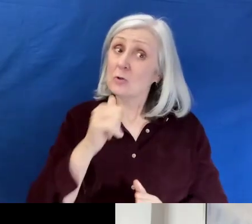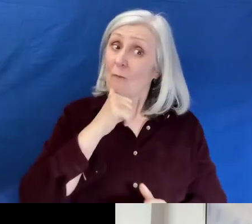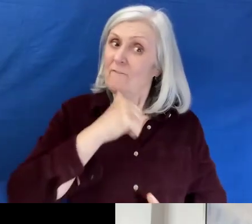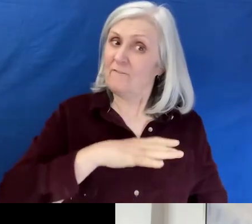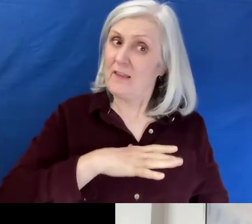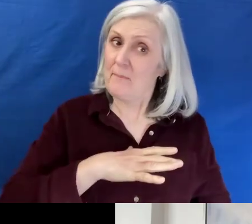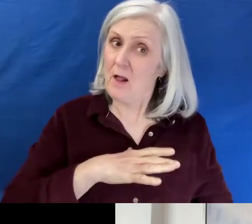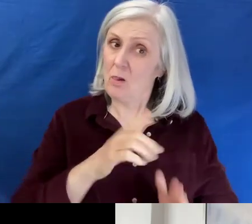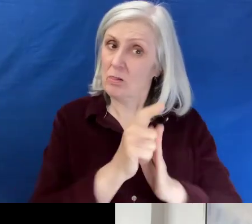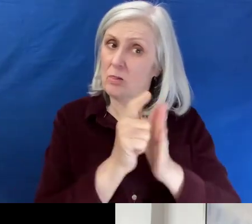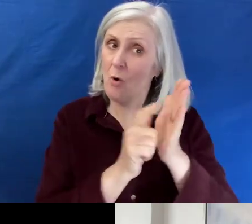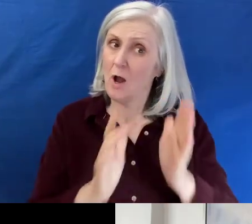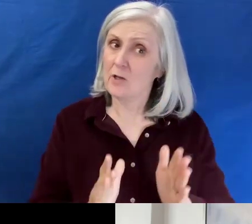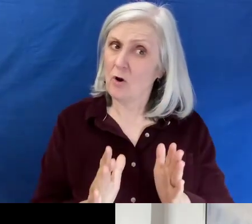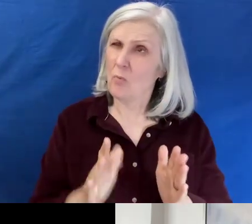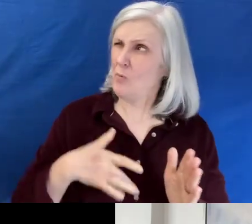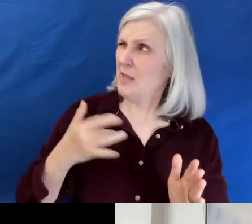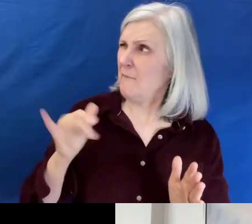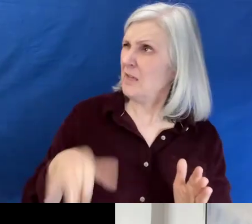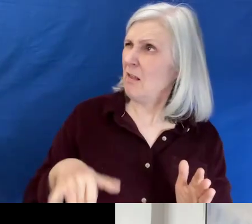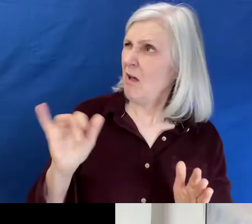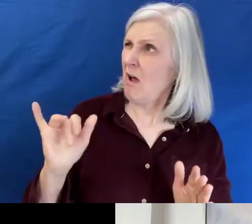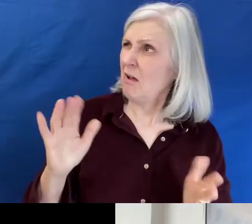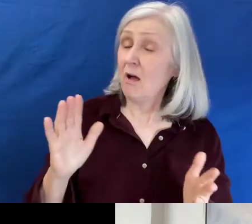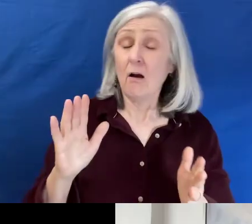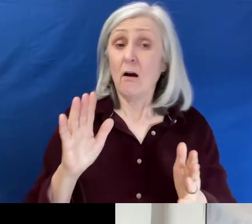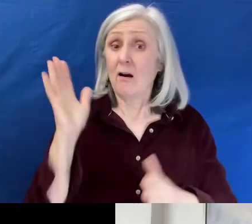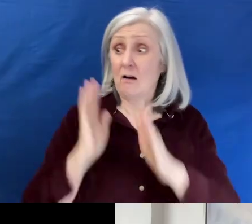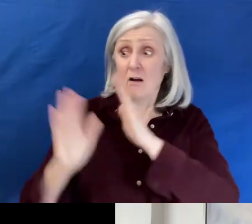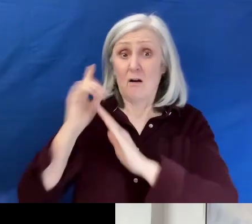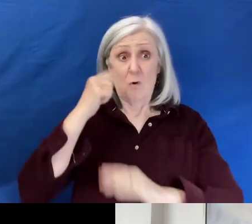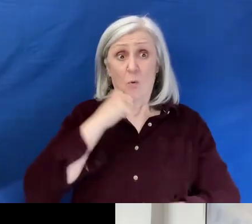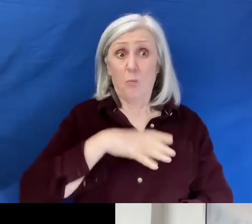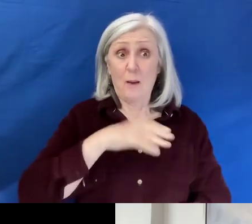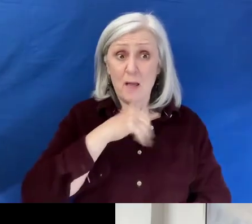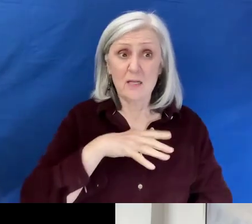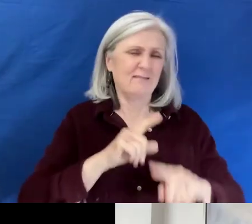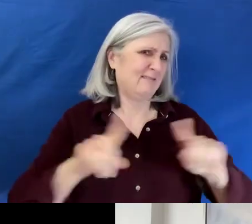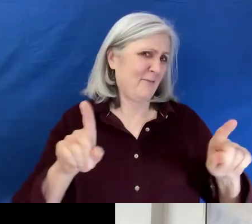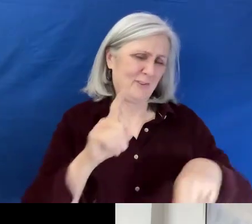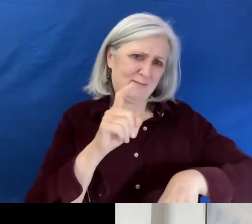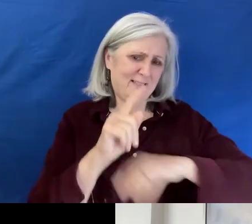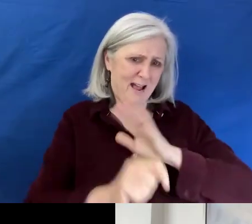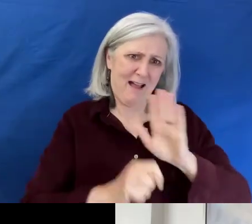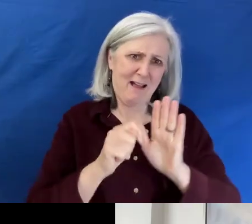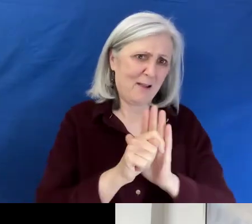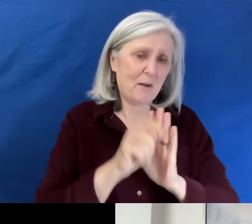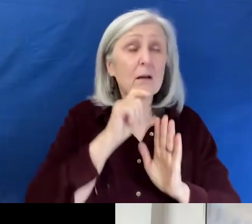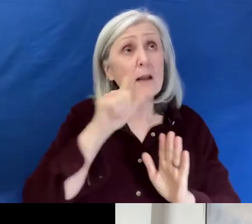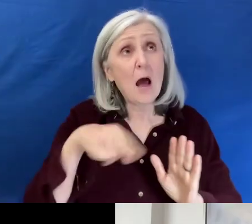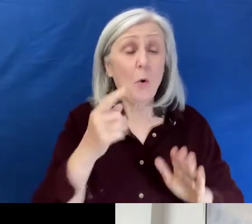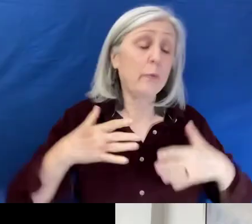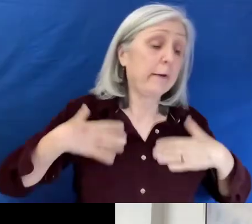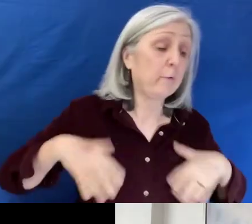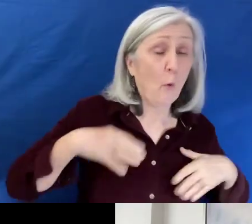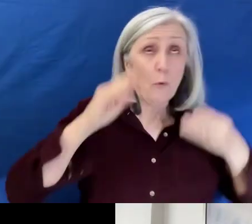also understand like where we were at, for women, it was a very different time, and not just for clothing and